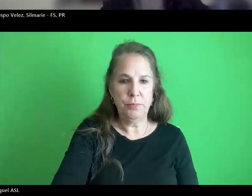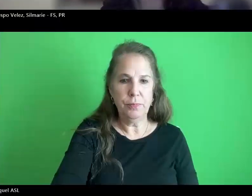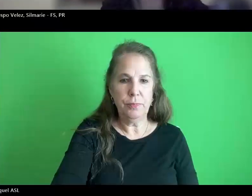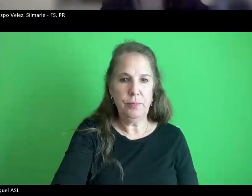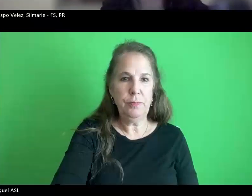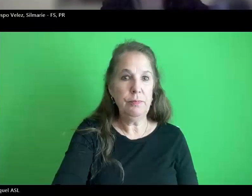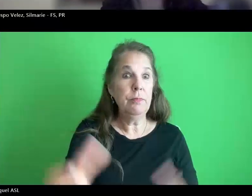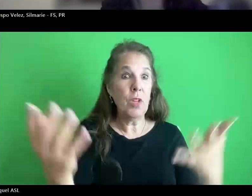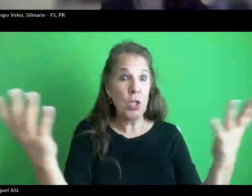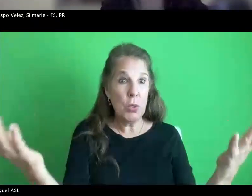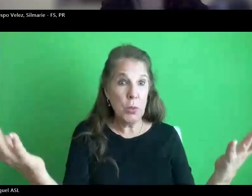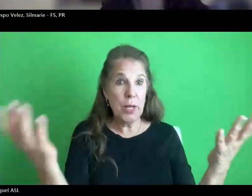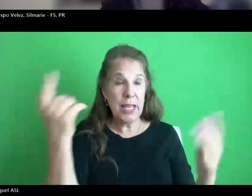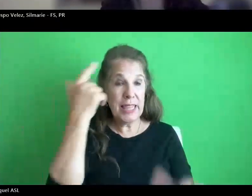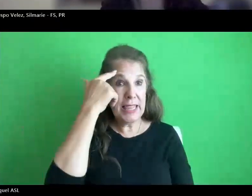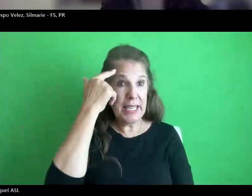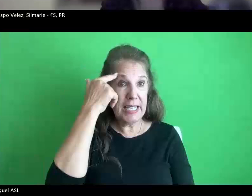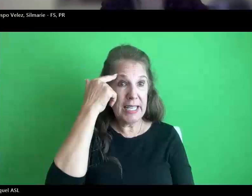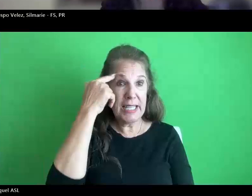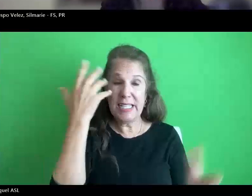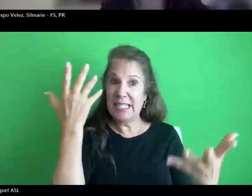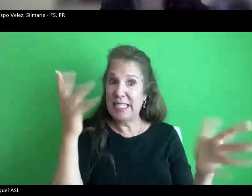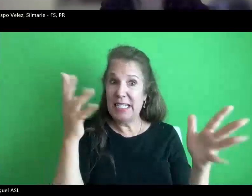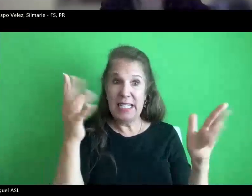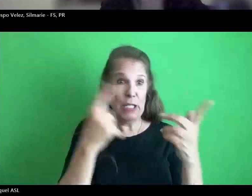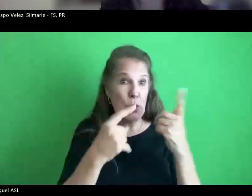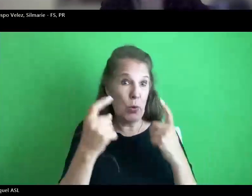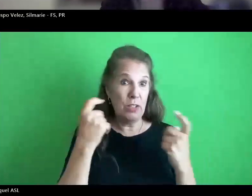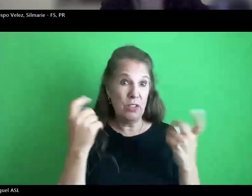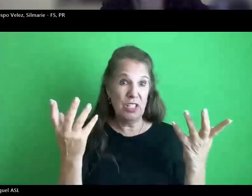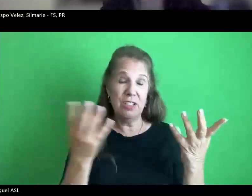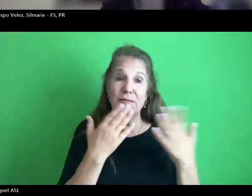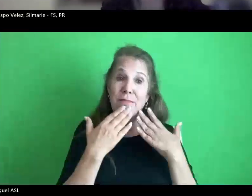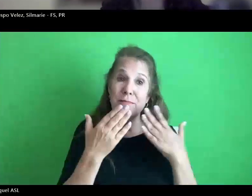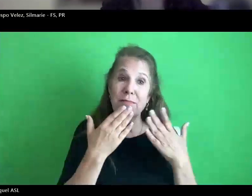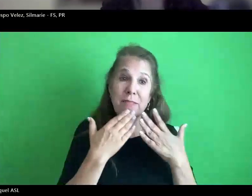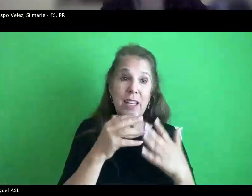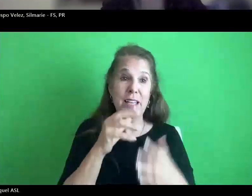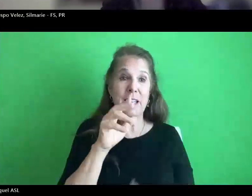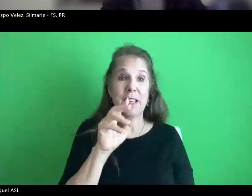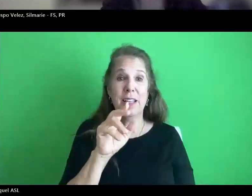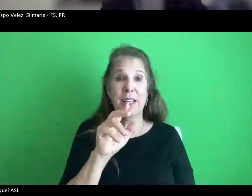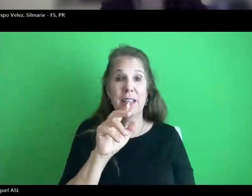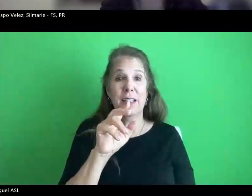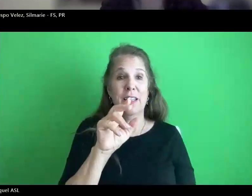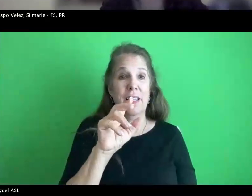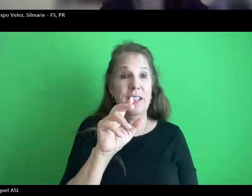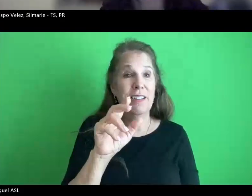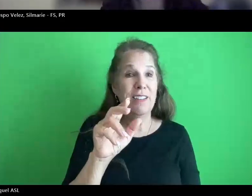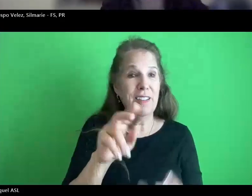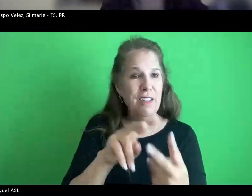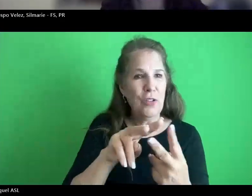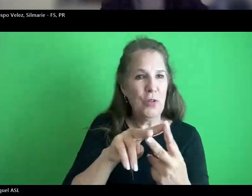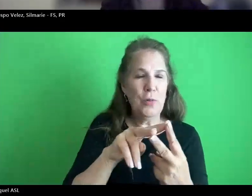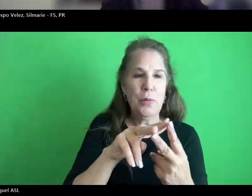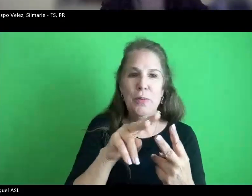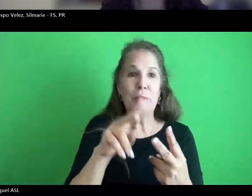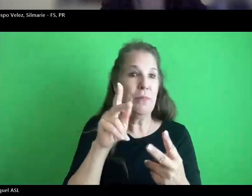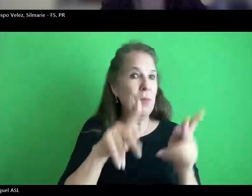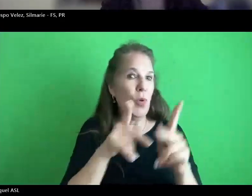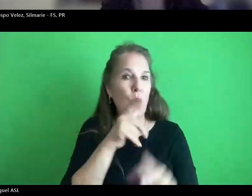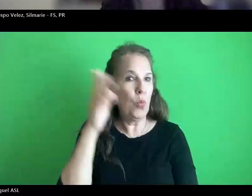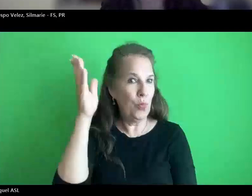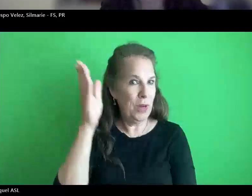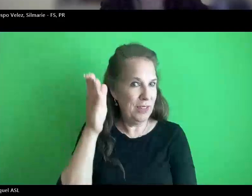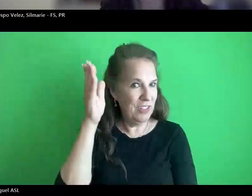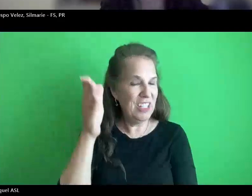So I think doesn't look like any further questions. I want to really thank Diana and Silmarie for your presentation with us today,